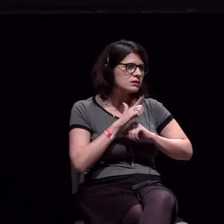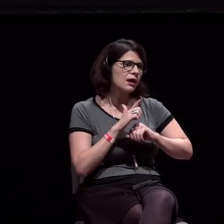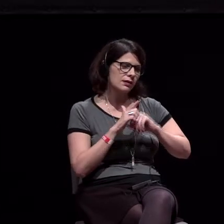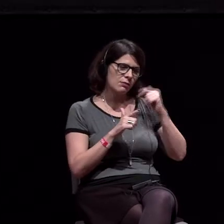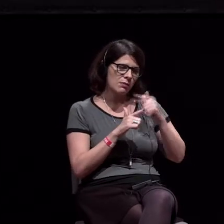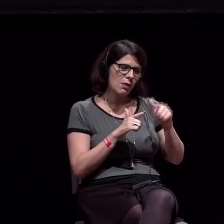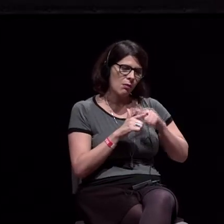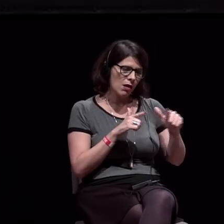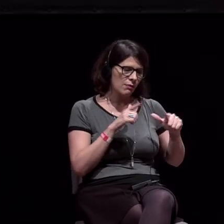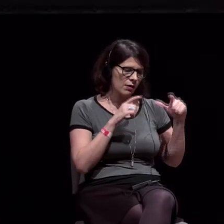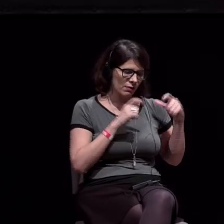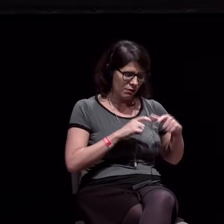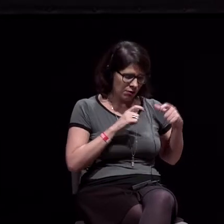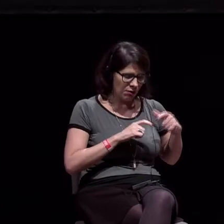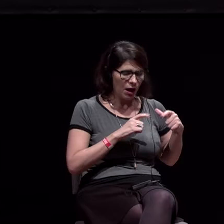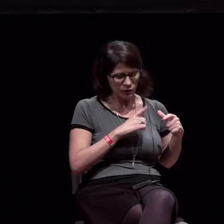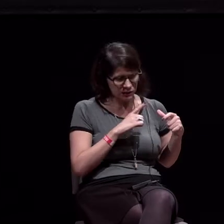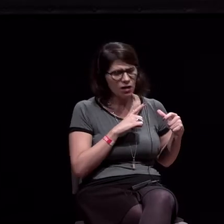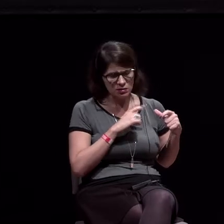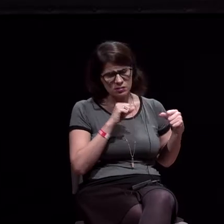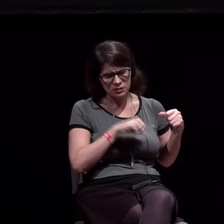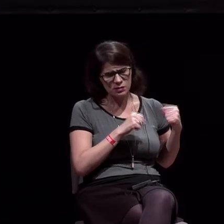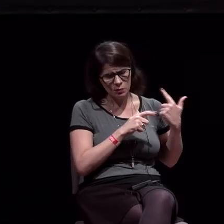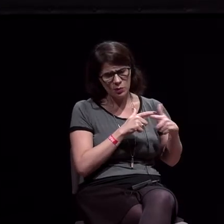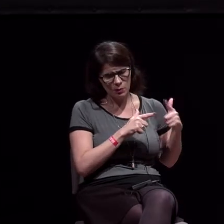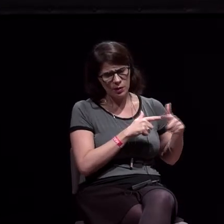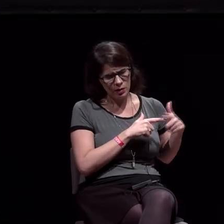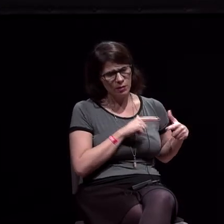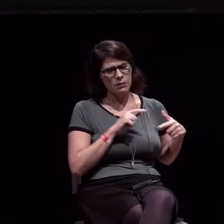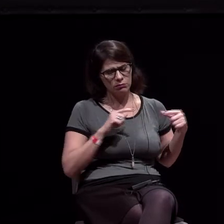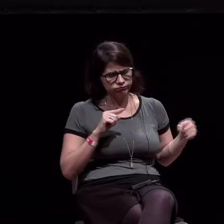are inevitable. I'm not calling for some kind of localism,